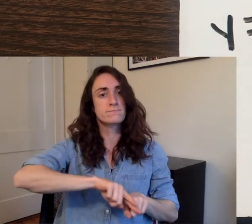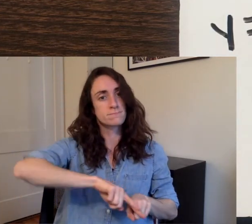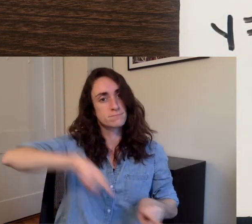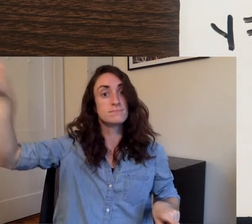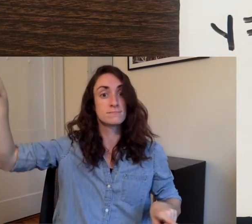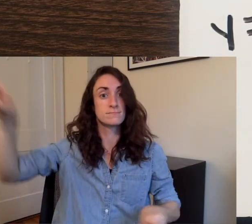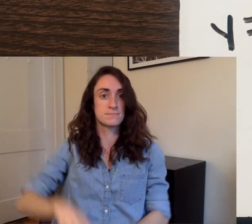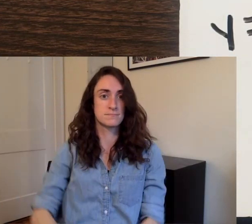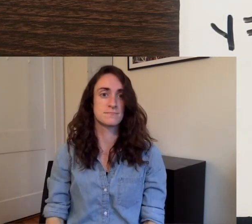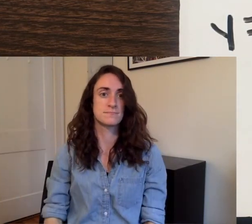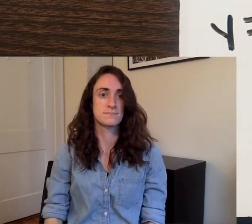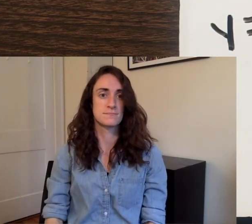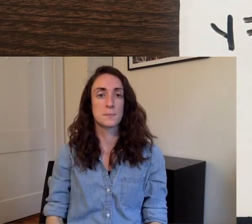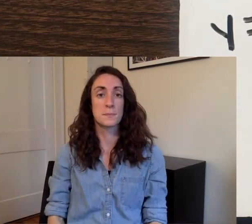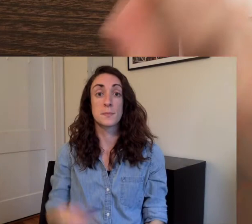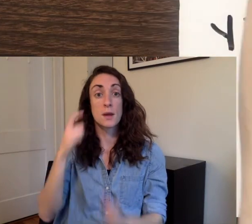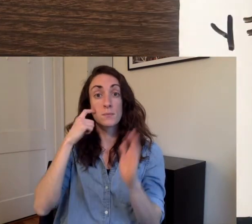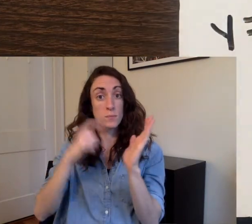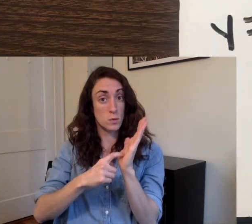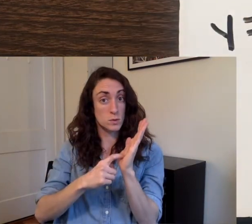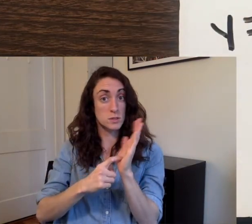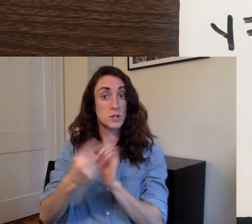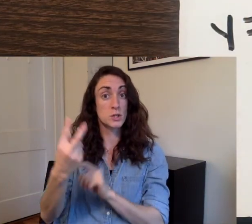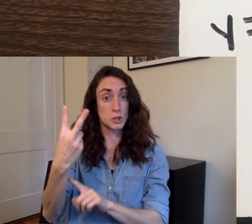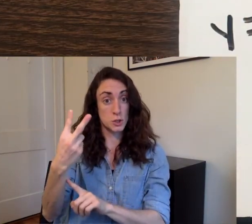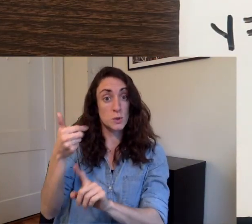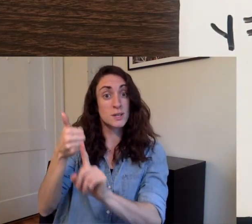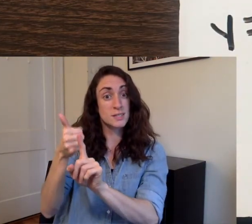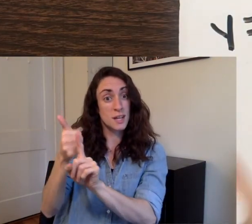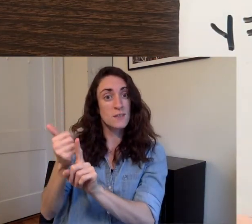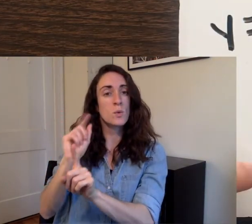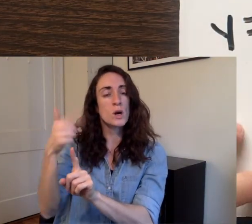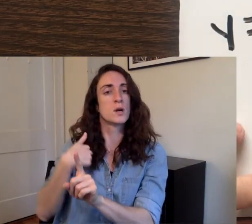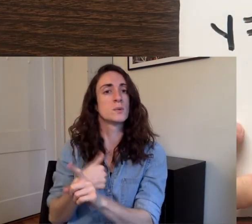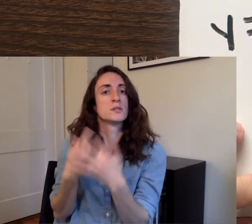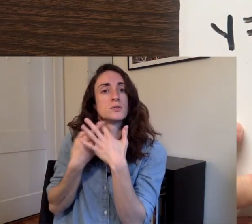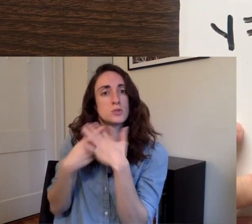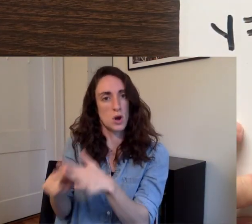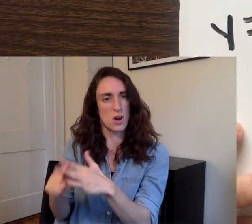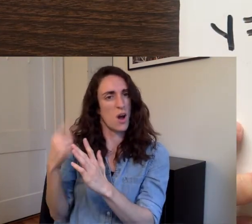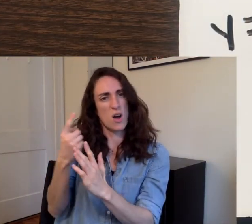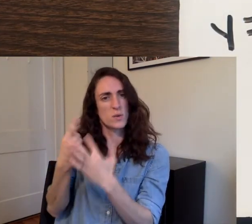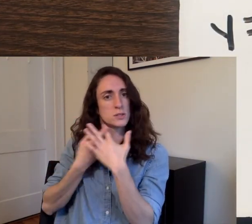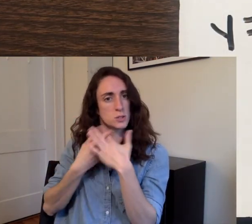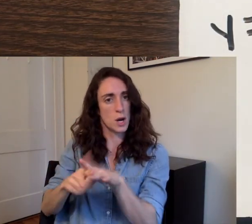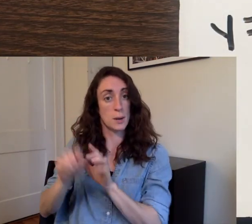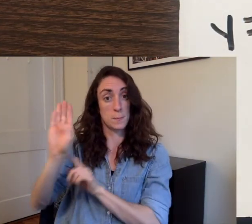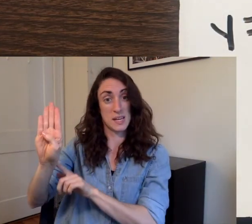And once we have those 2 points, we can connect them with a line that represents all the points that satisfy this equation.